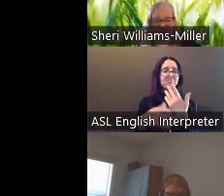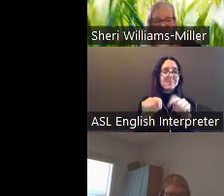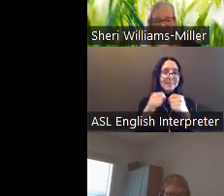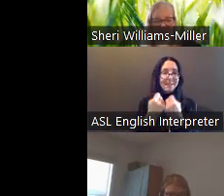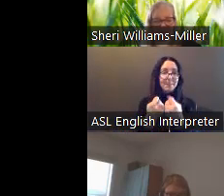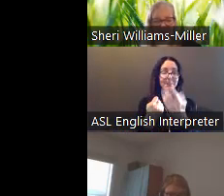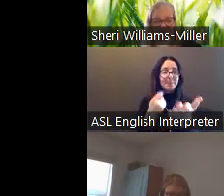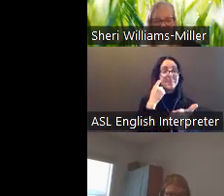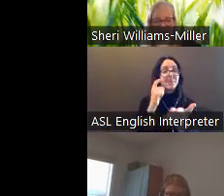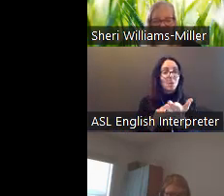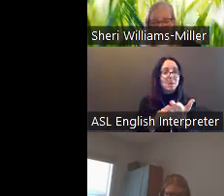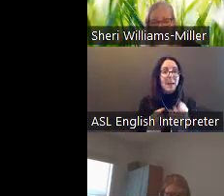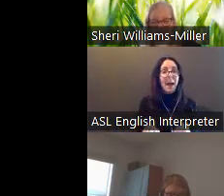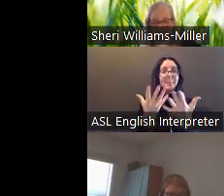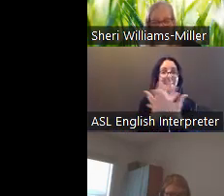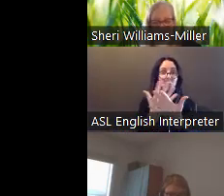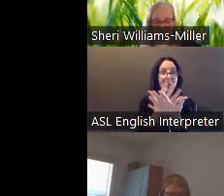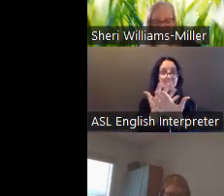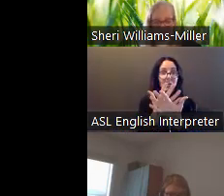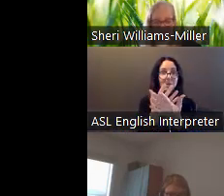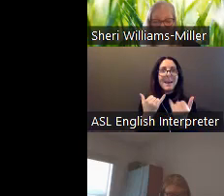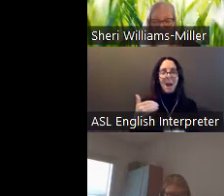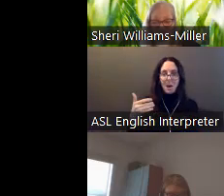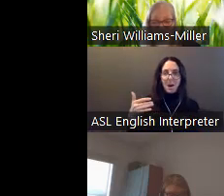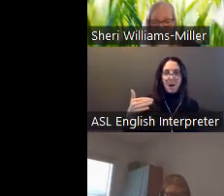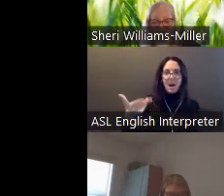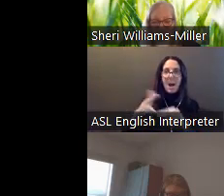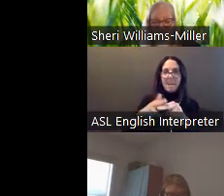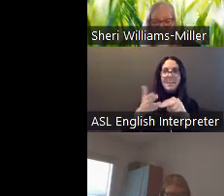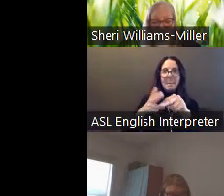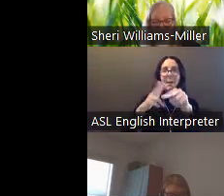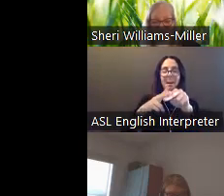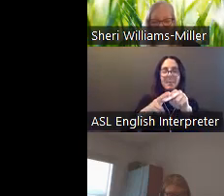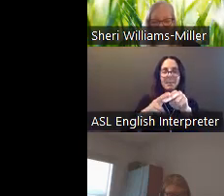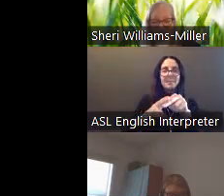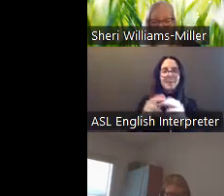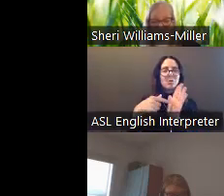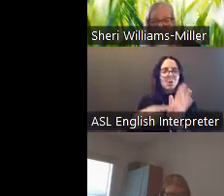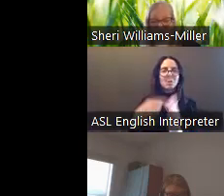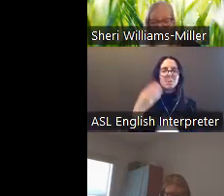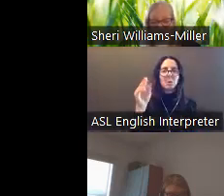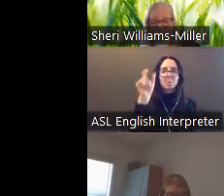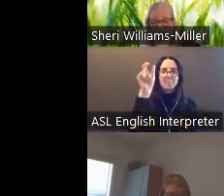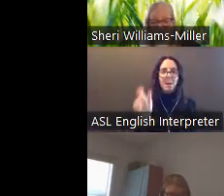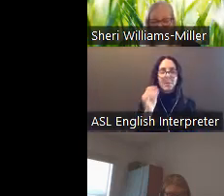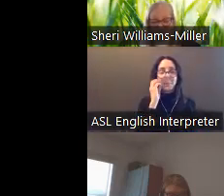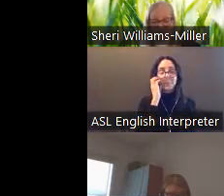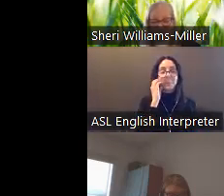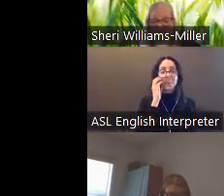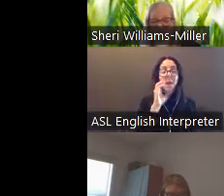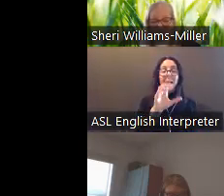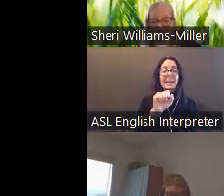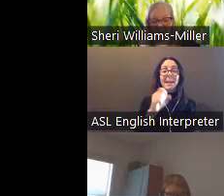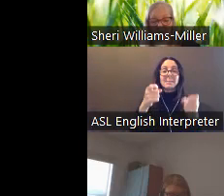see the number of screeners has risen rather nicely, as indicated by the blue bar, and case managers are